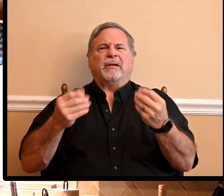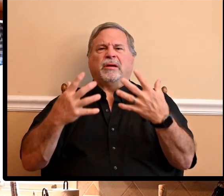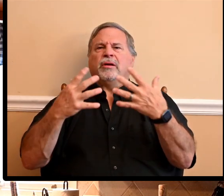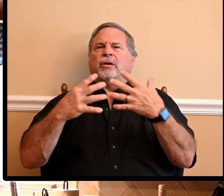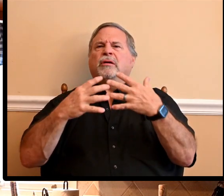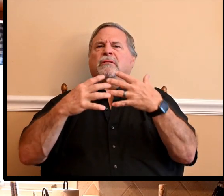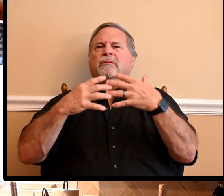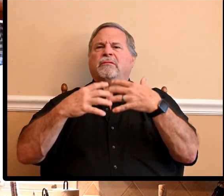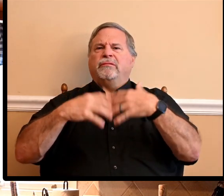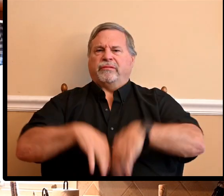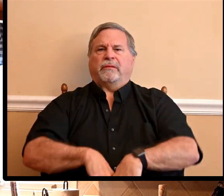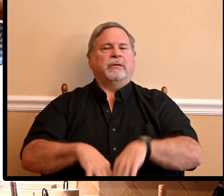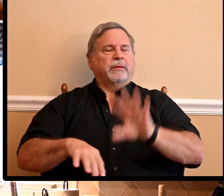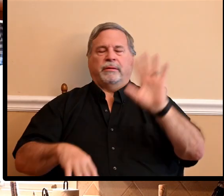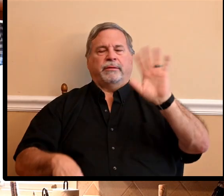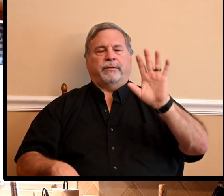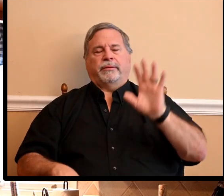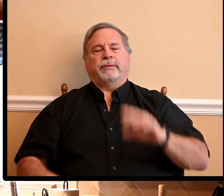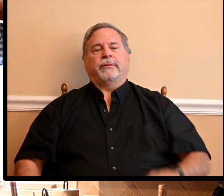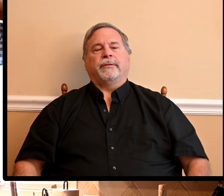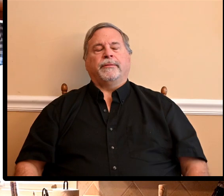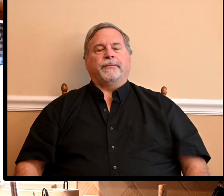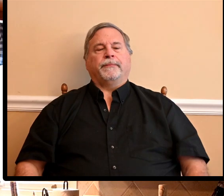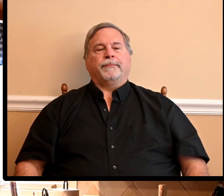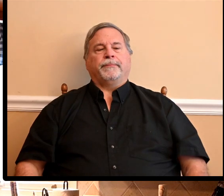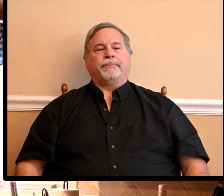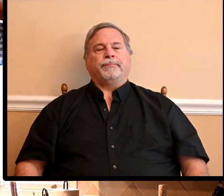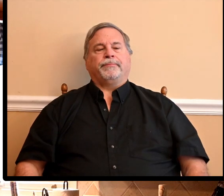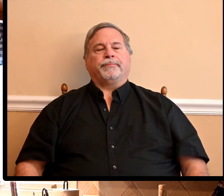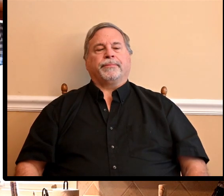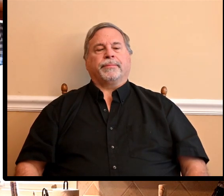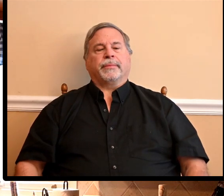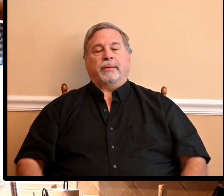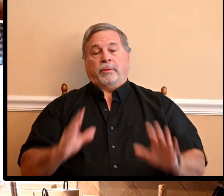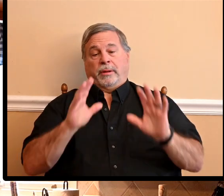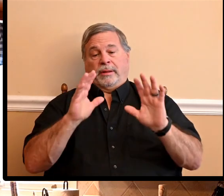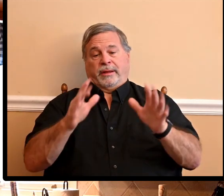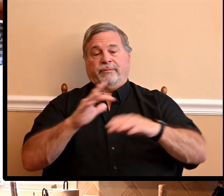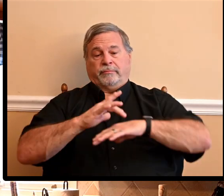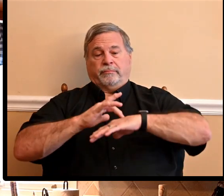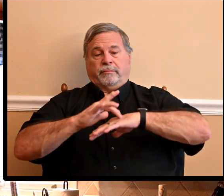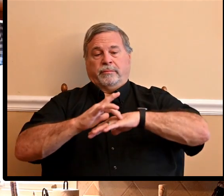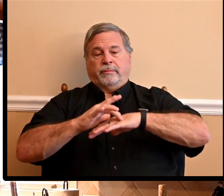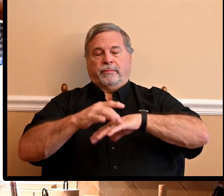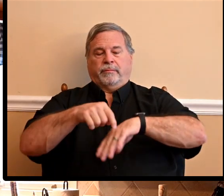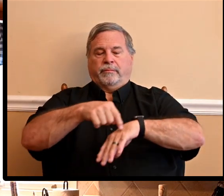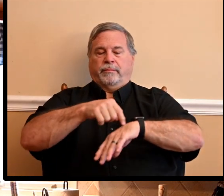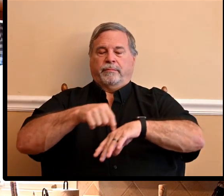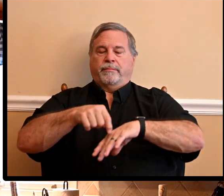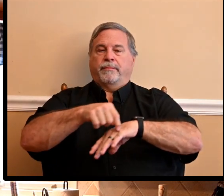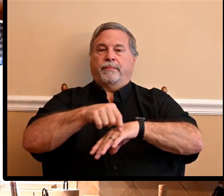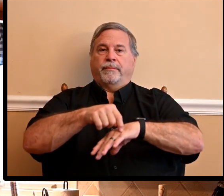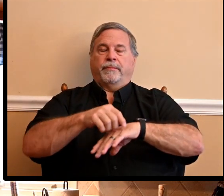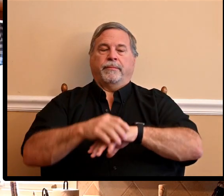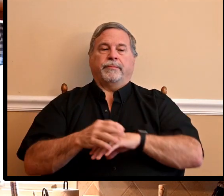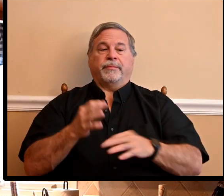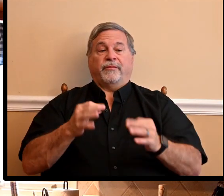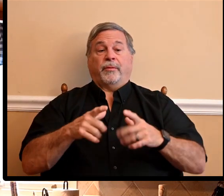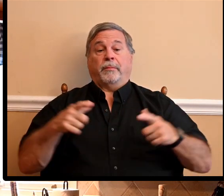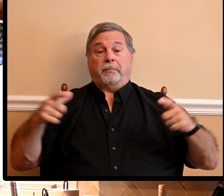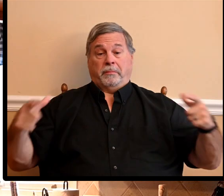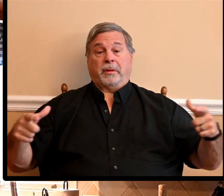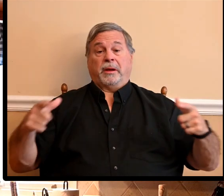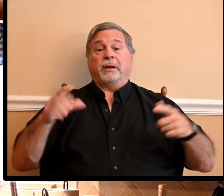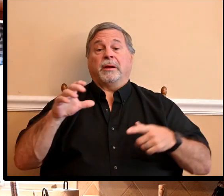soggy there and you don't want your cake to fall apart in the center. So we're just putting a couple